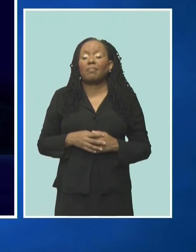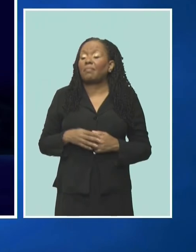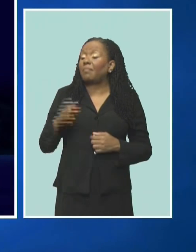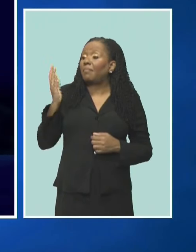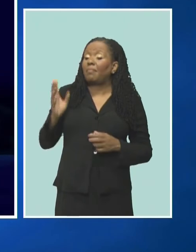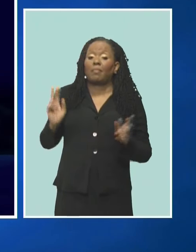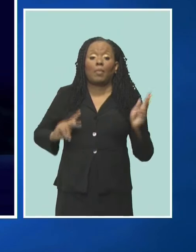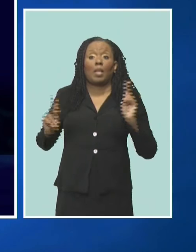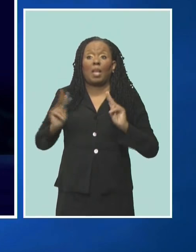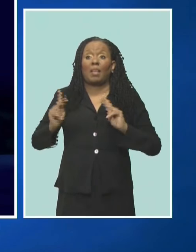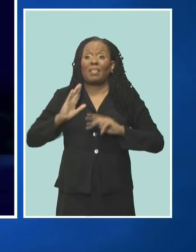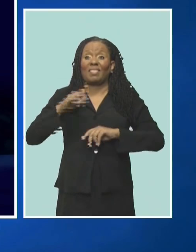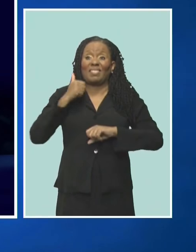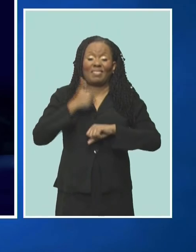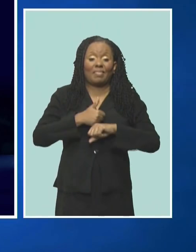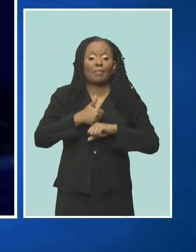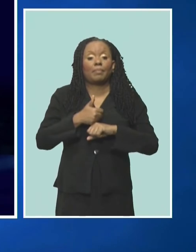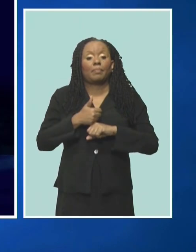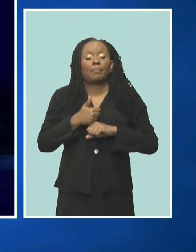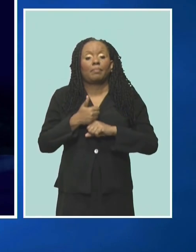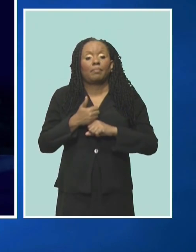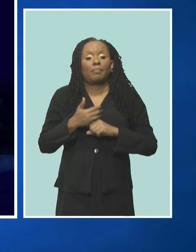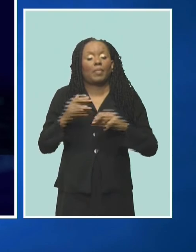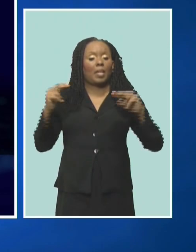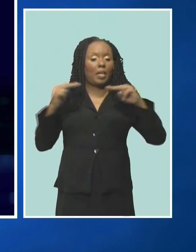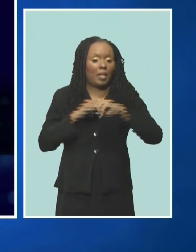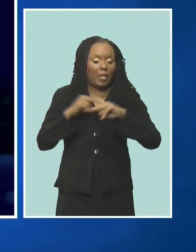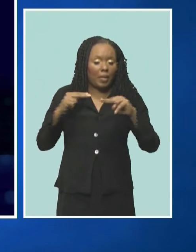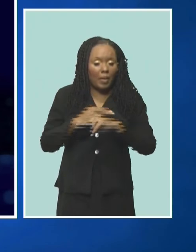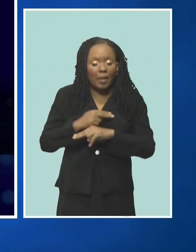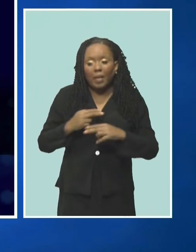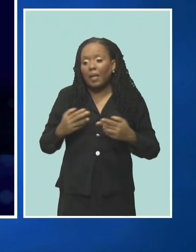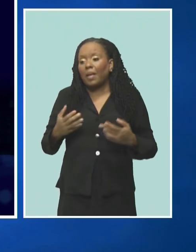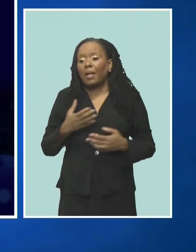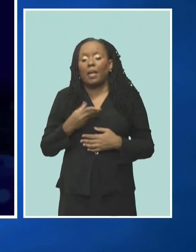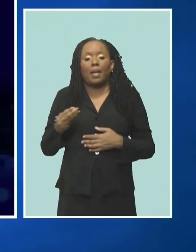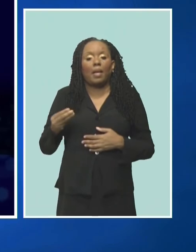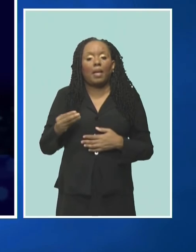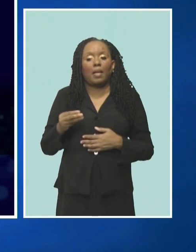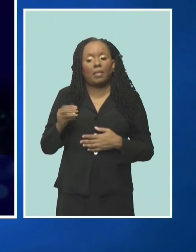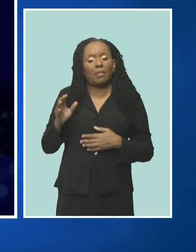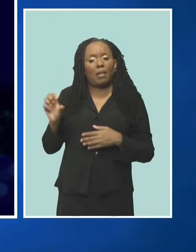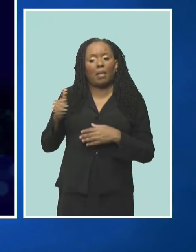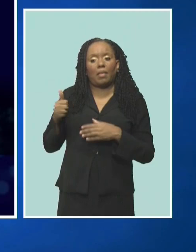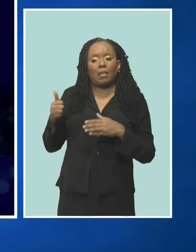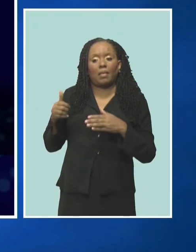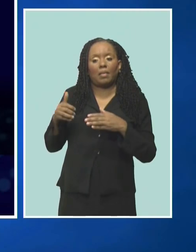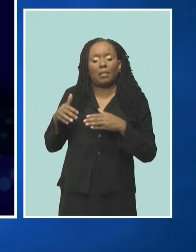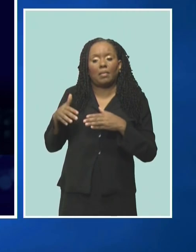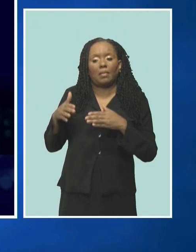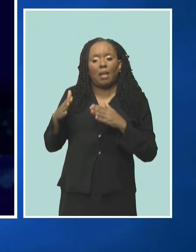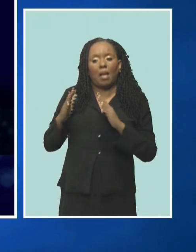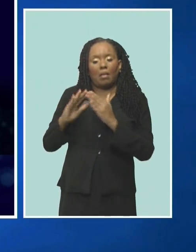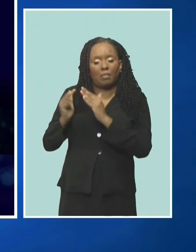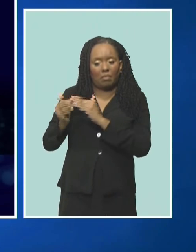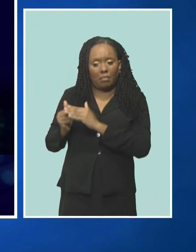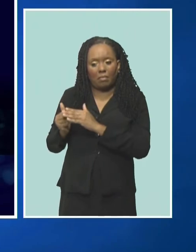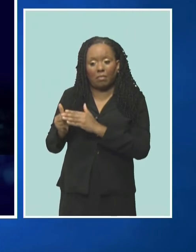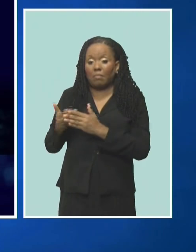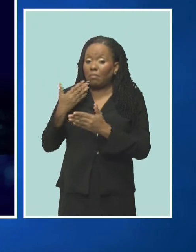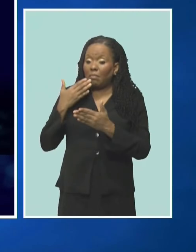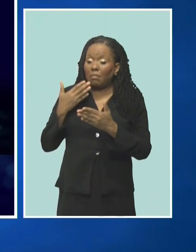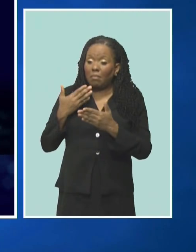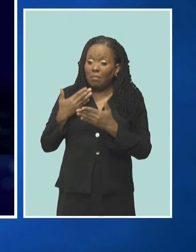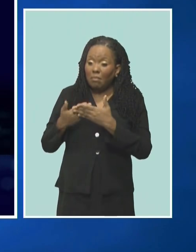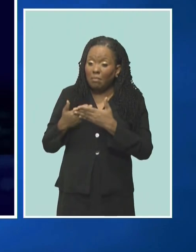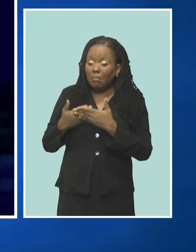the BARVEN market and along the mighty Greiner Highway, we are certain would have eventually done well. But